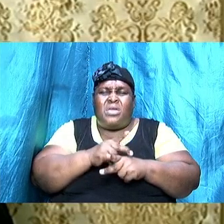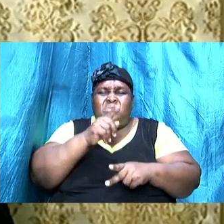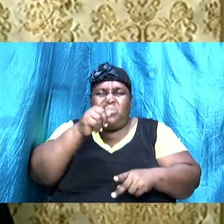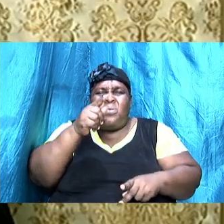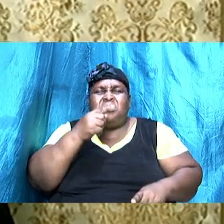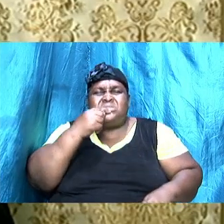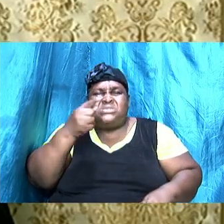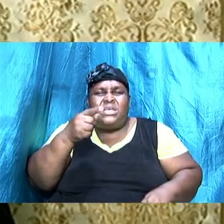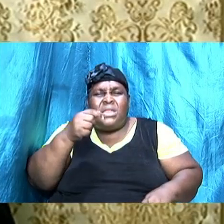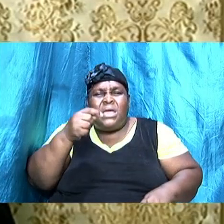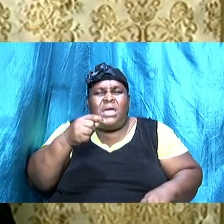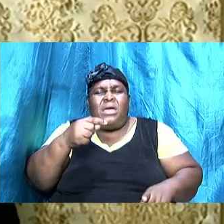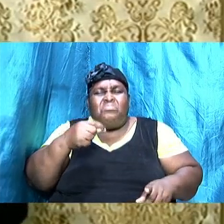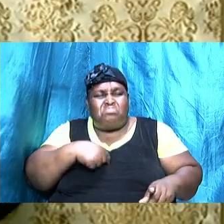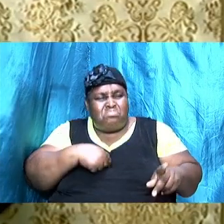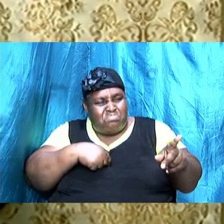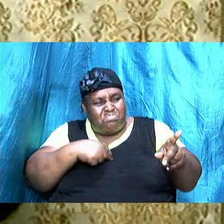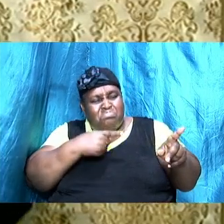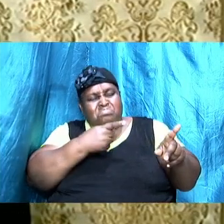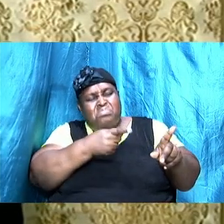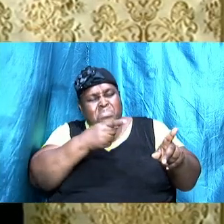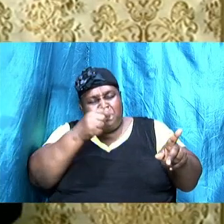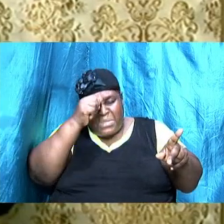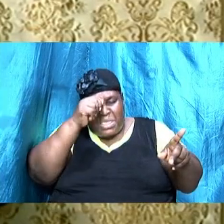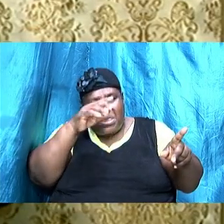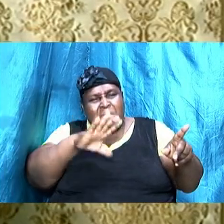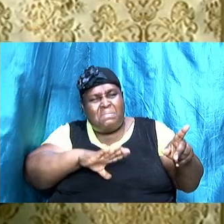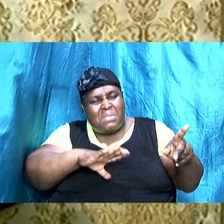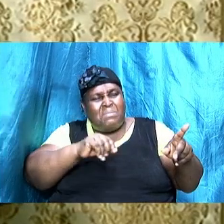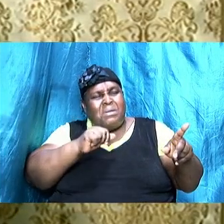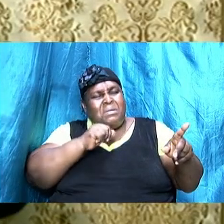yourself up for ridicule, and that is not what the word of God